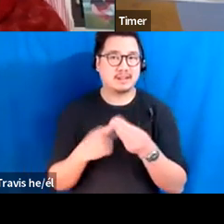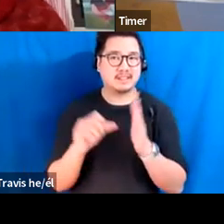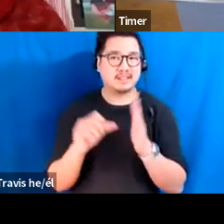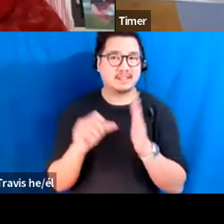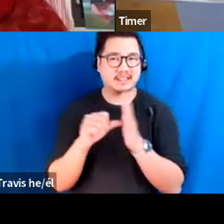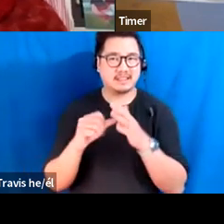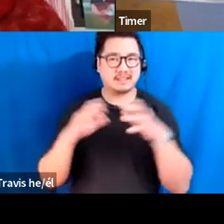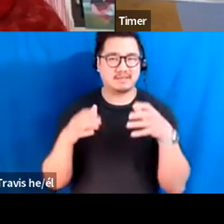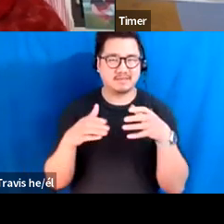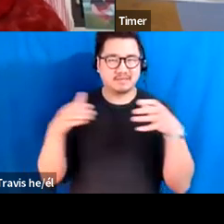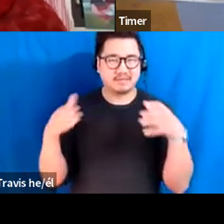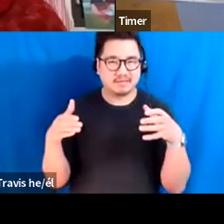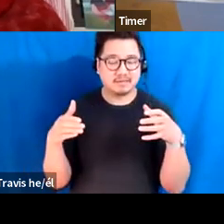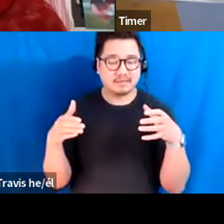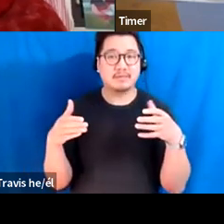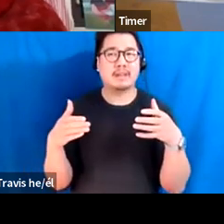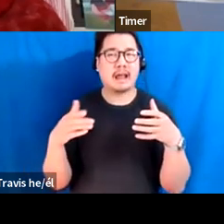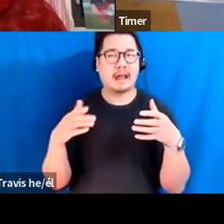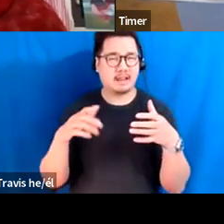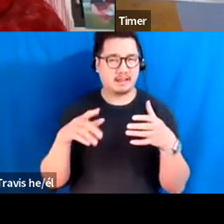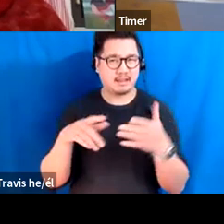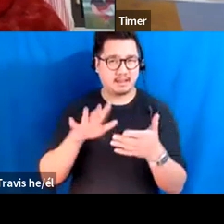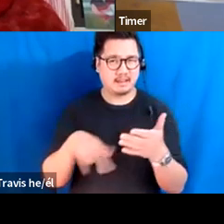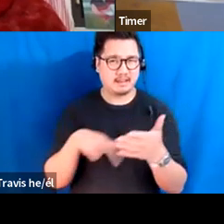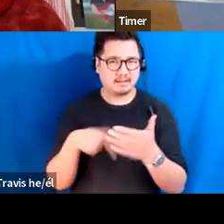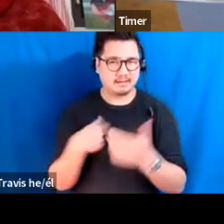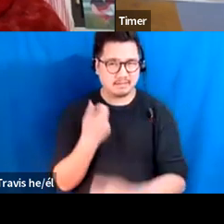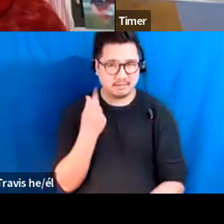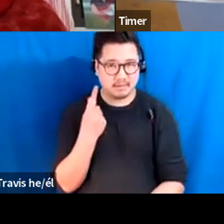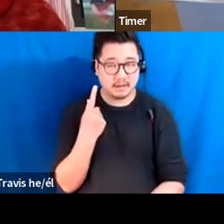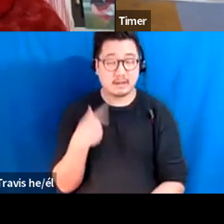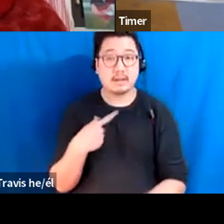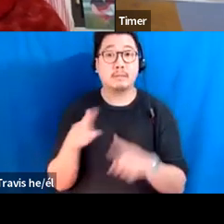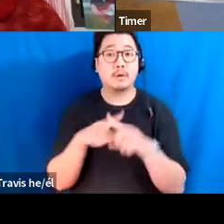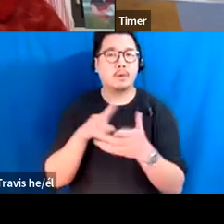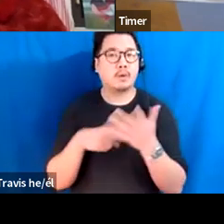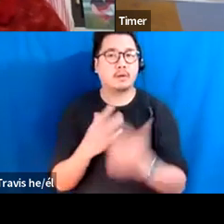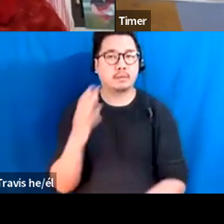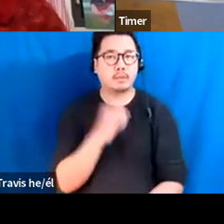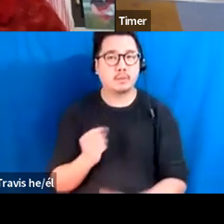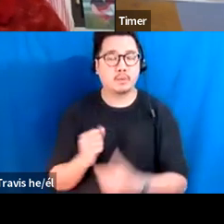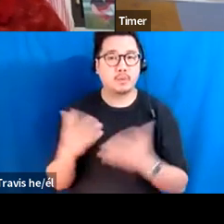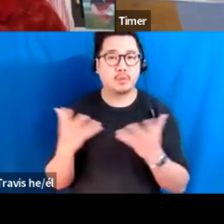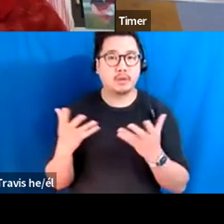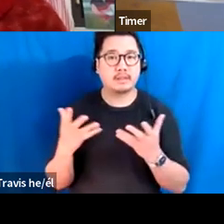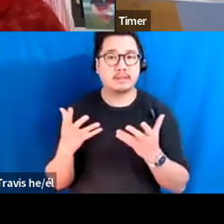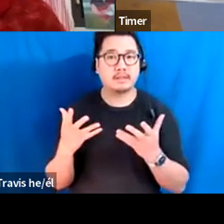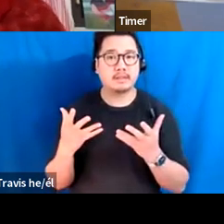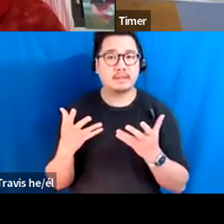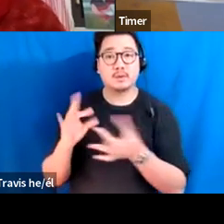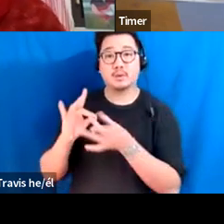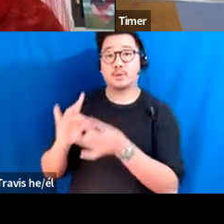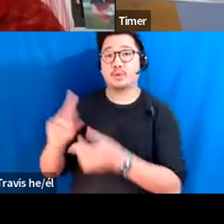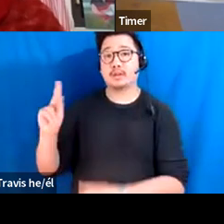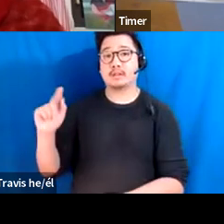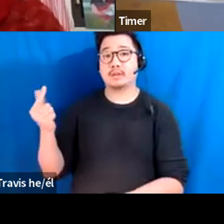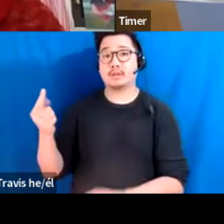understood that part but i think the part that maybe getting missed is with the king and the